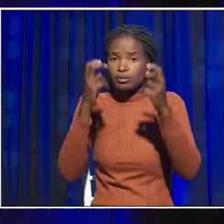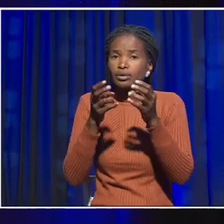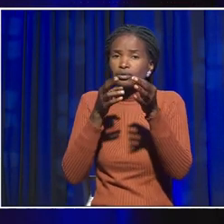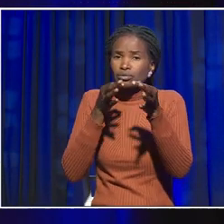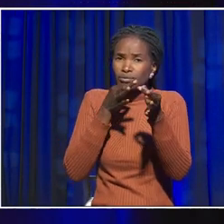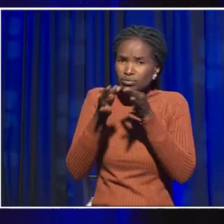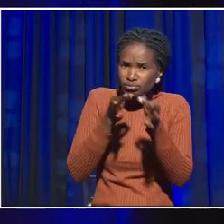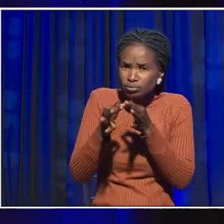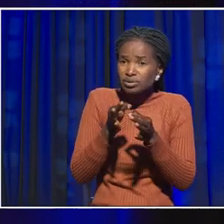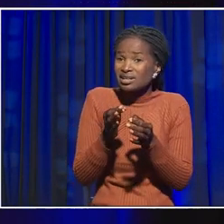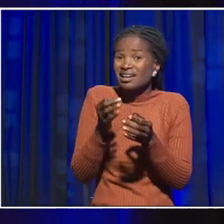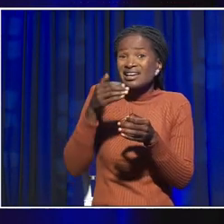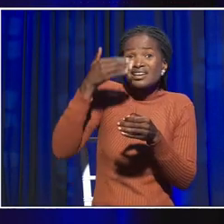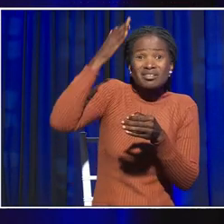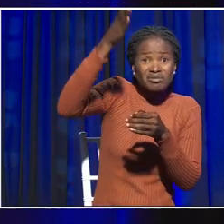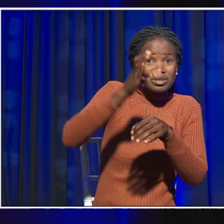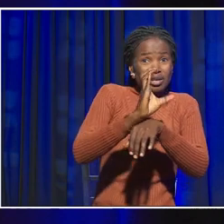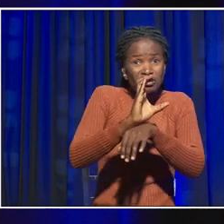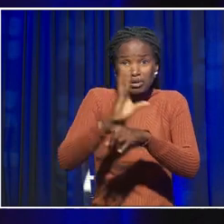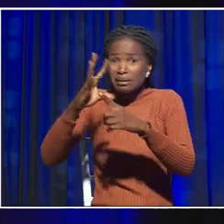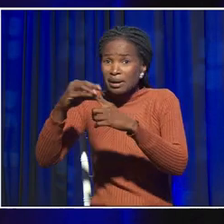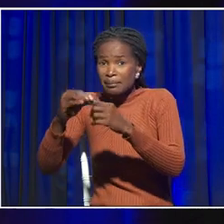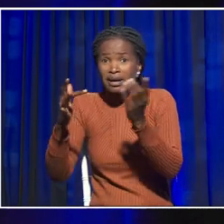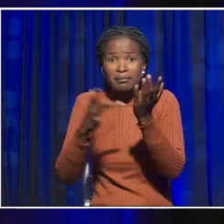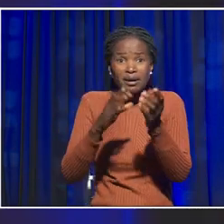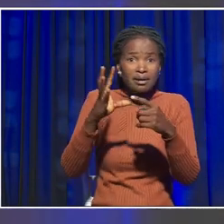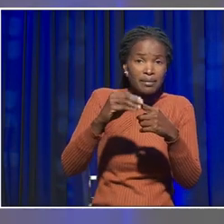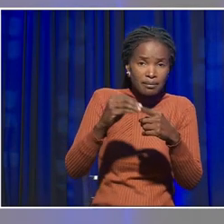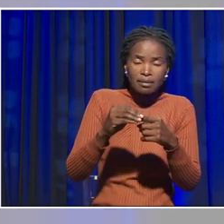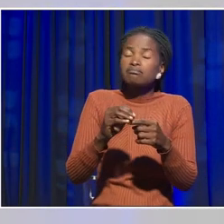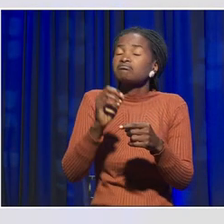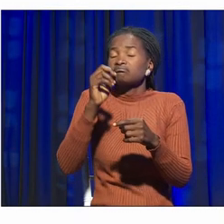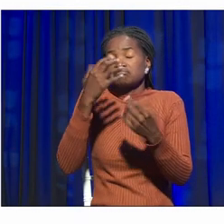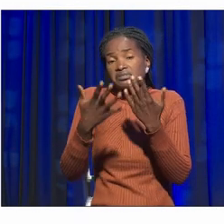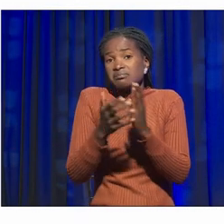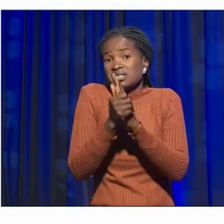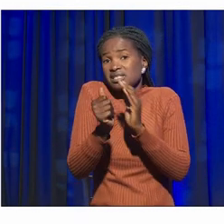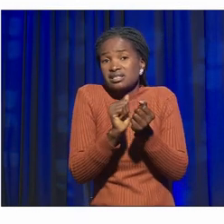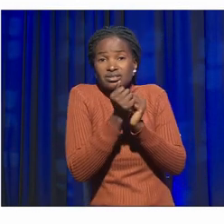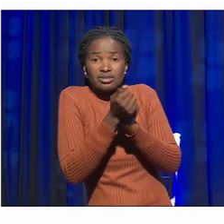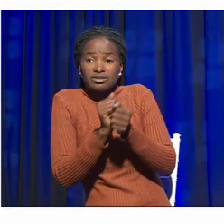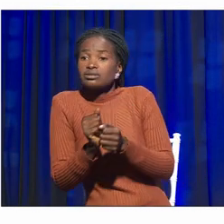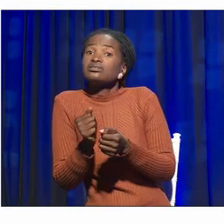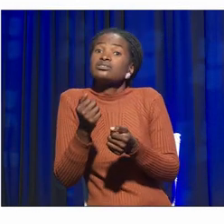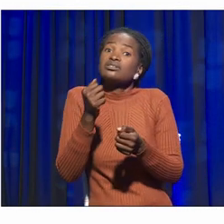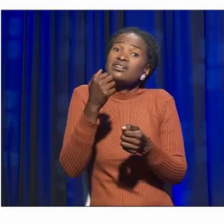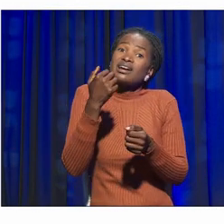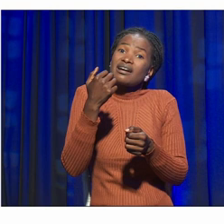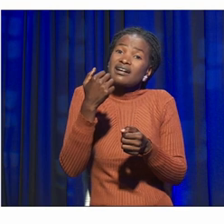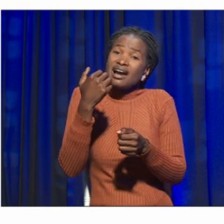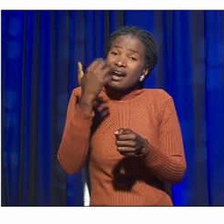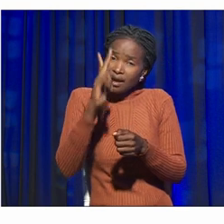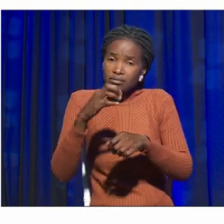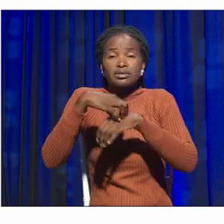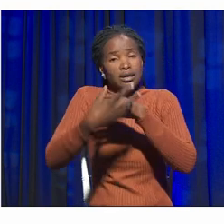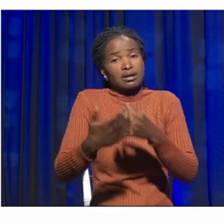let's have a look on the slide, how skills have changed just in 5 years. Yes. The